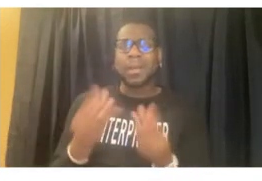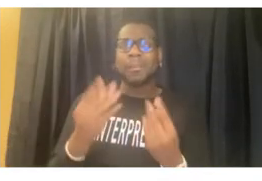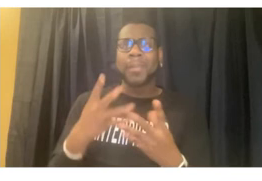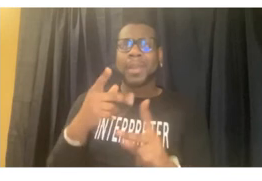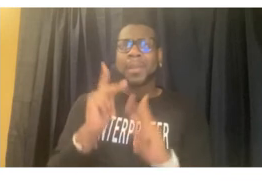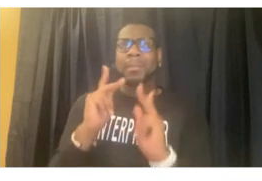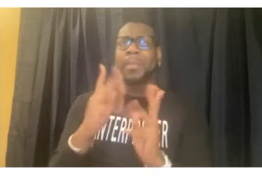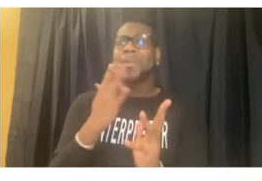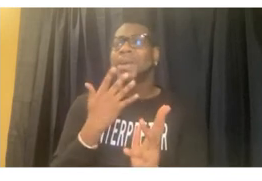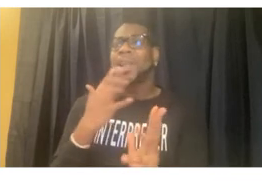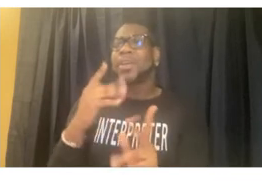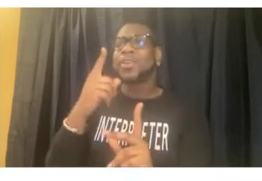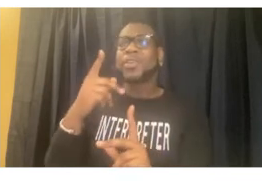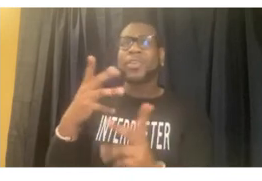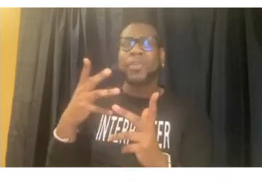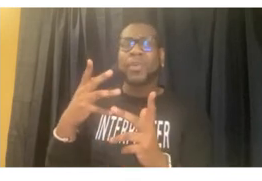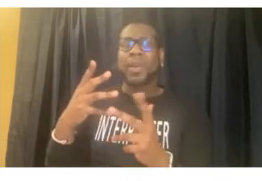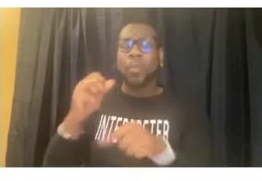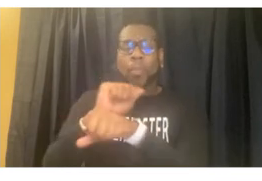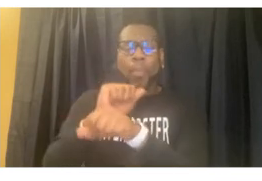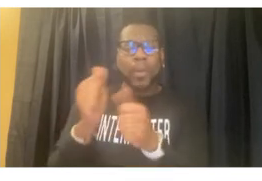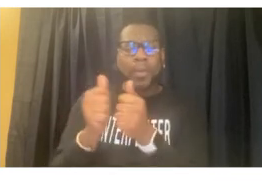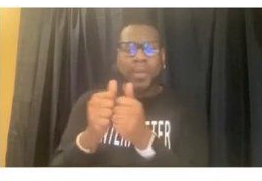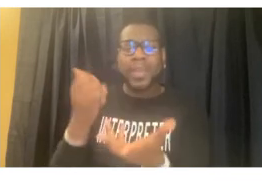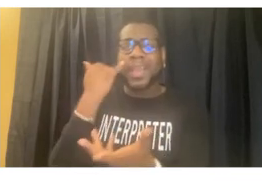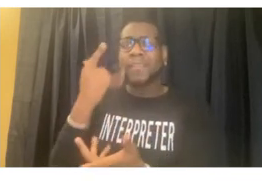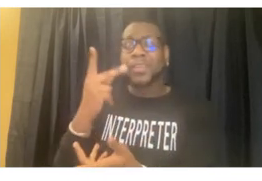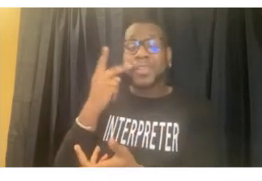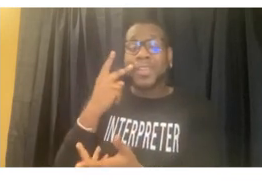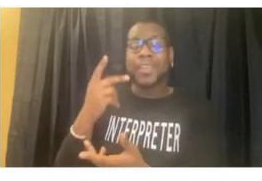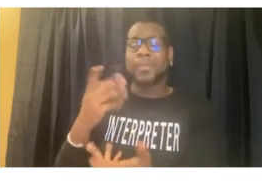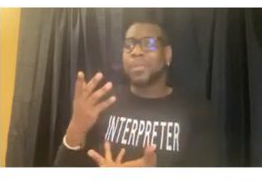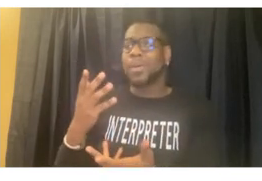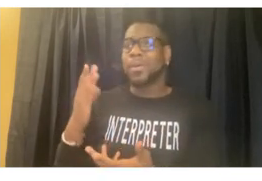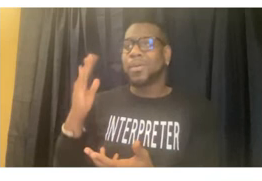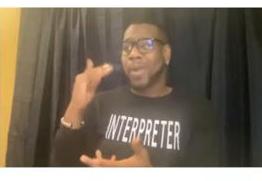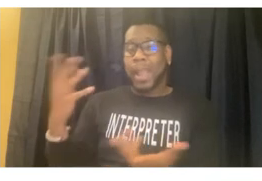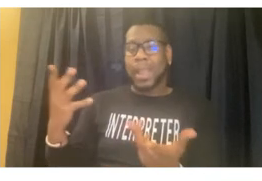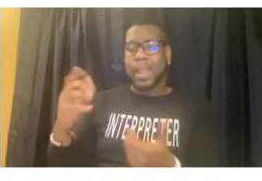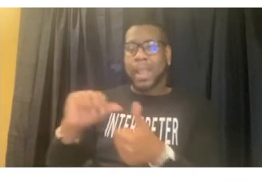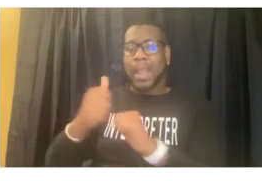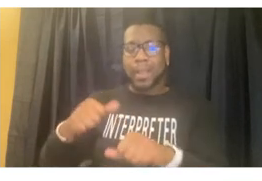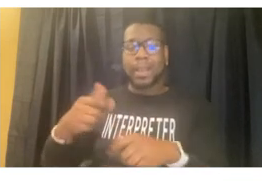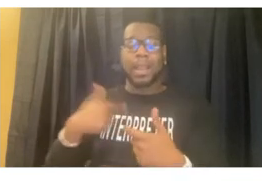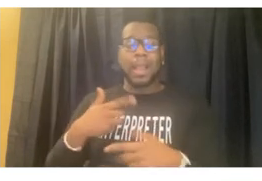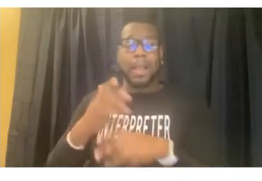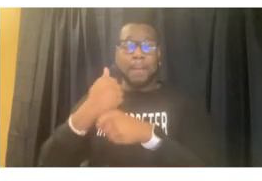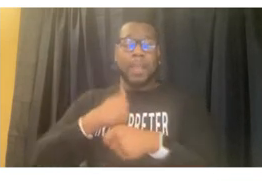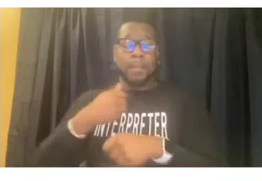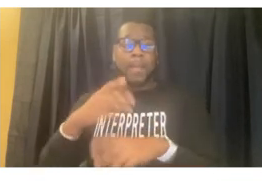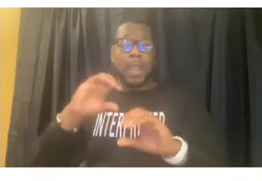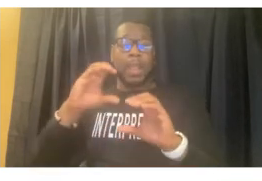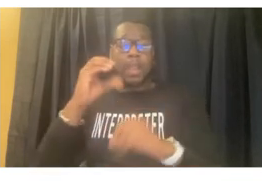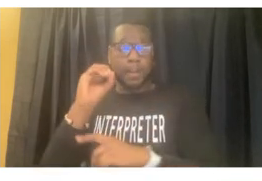agency or community agency? If I see none, why is that? And how can I make my services more accessible to them? If my majority of my community